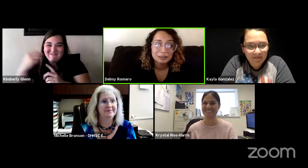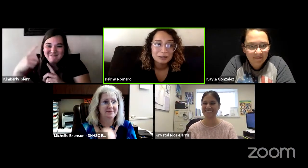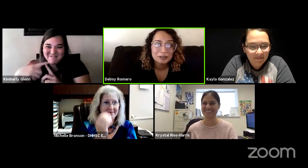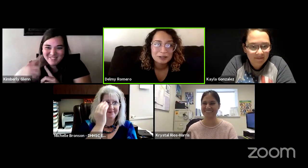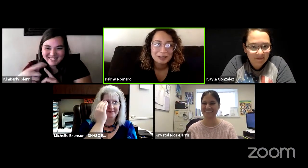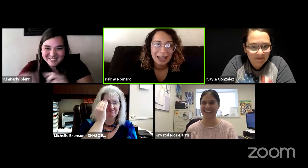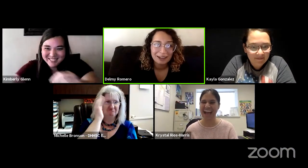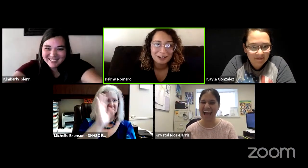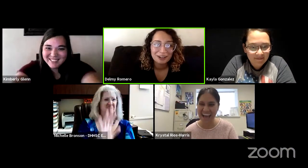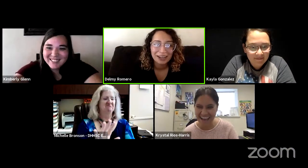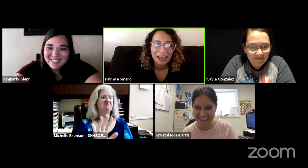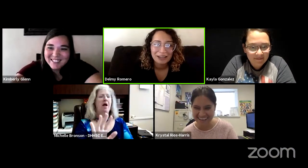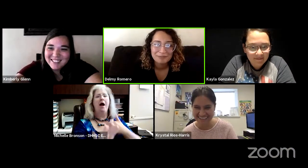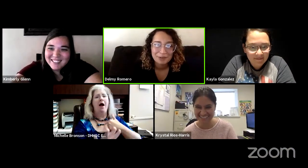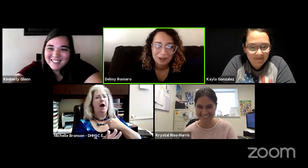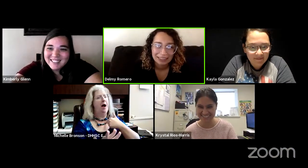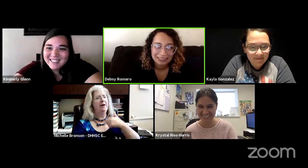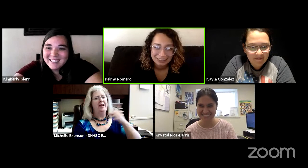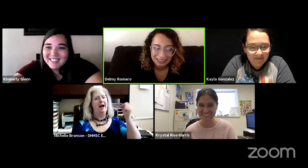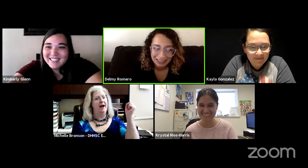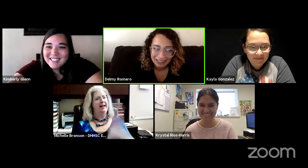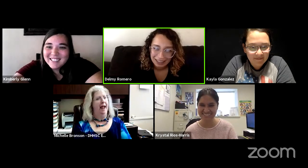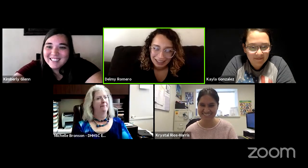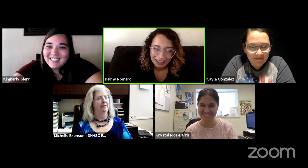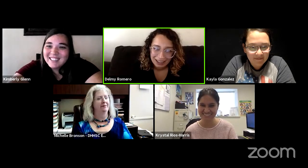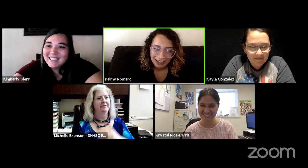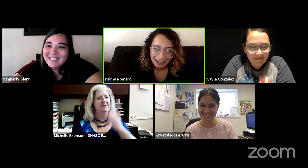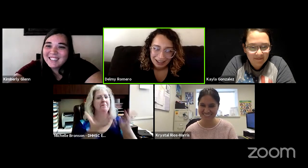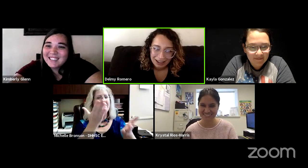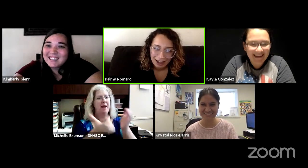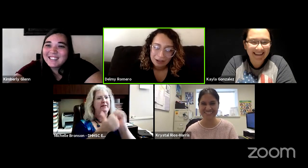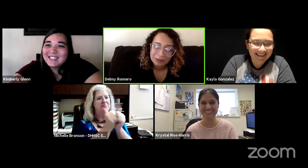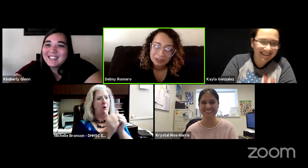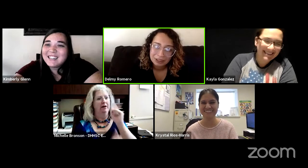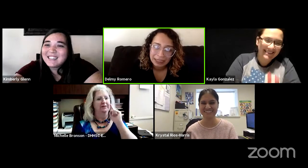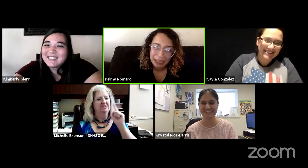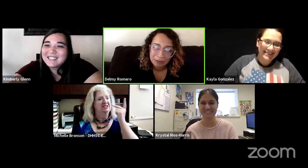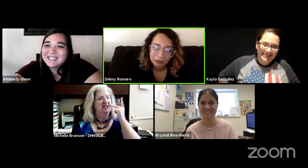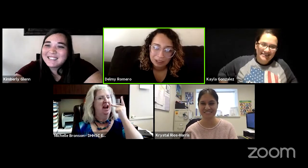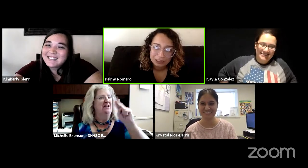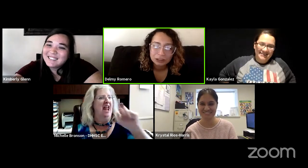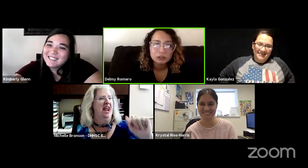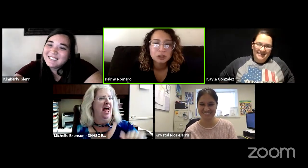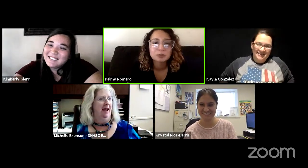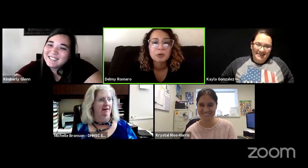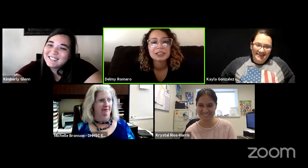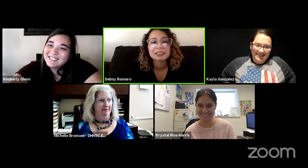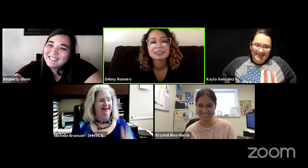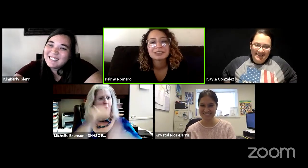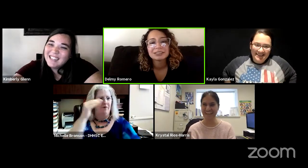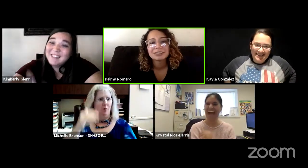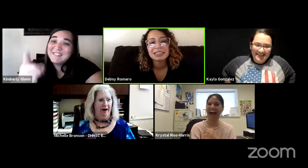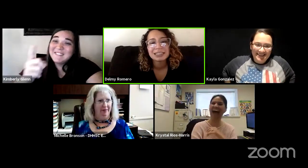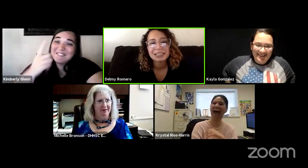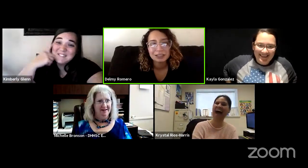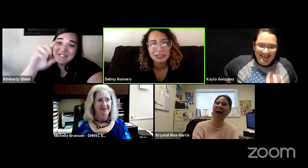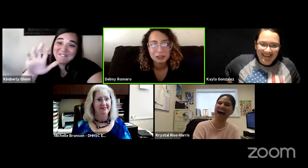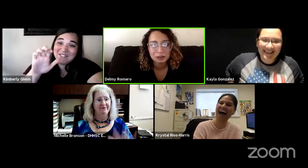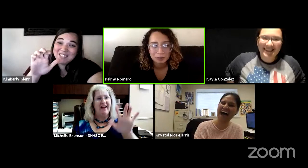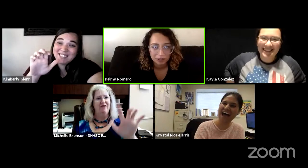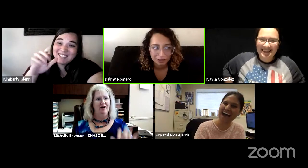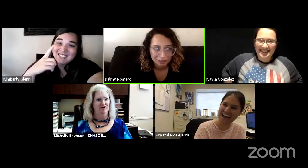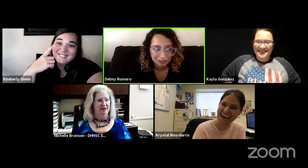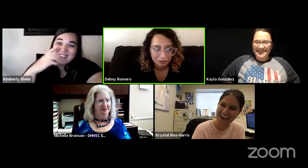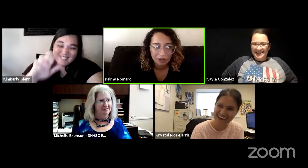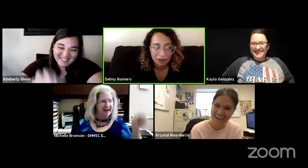Michelle, new category and point. I'm gonna gamble here. Let's do sports. Let's